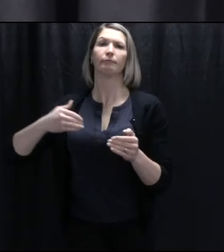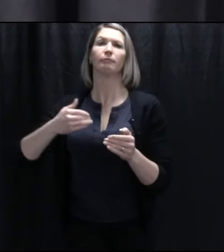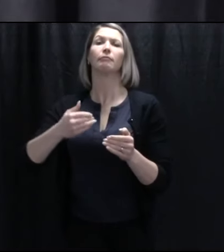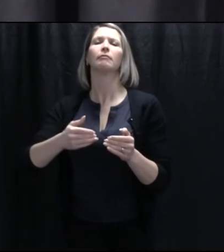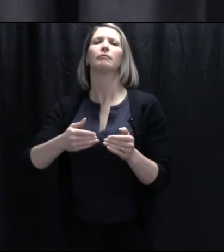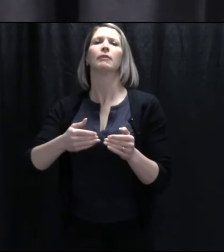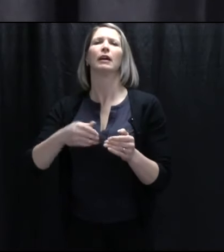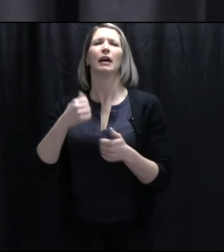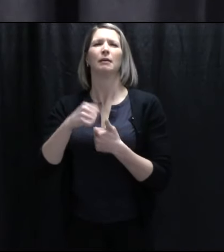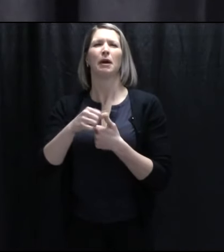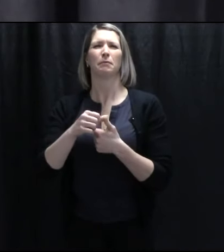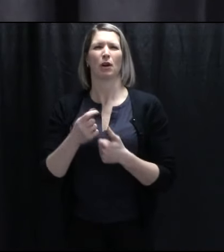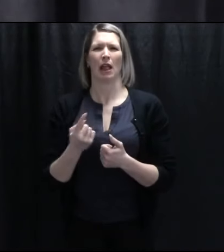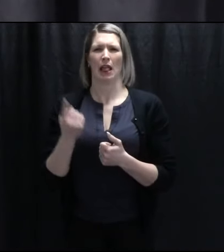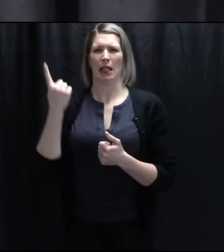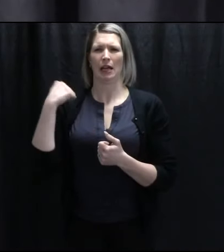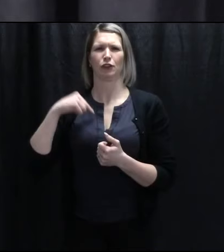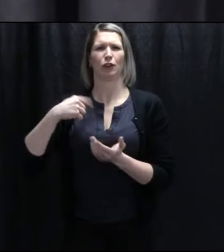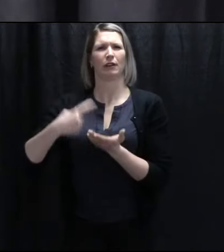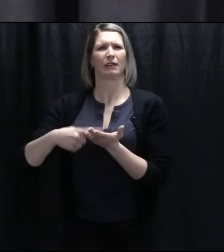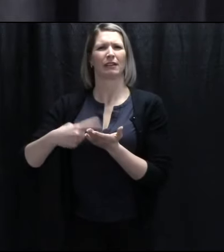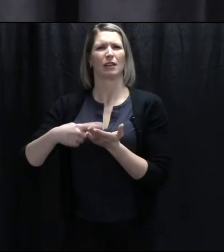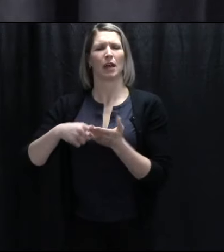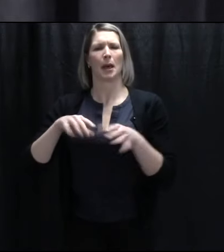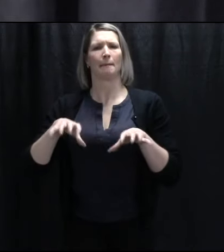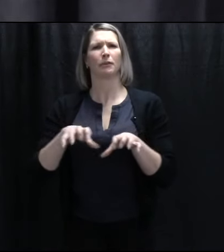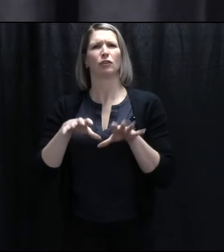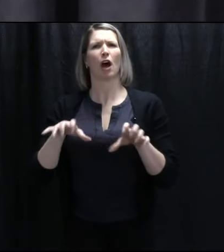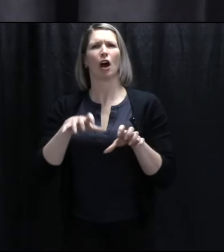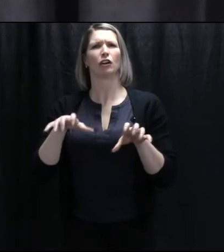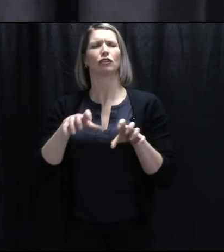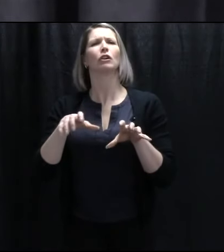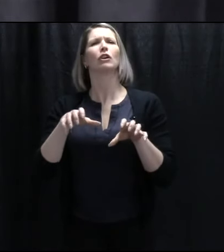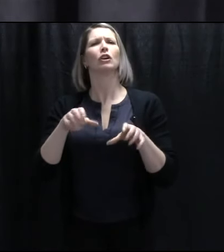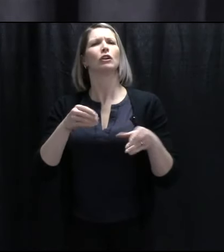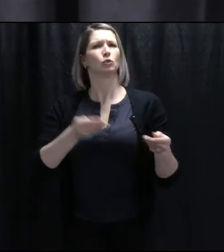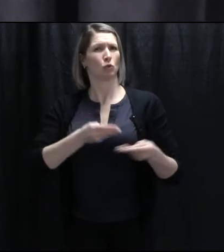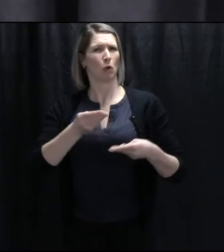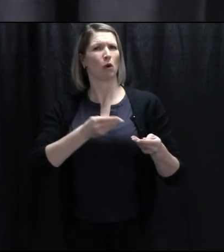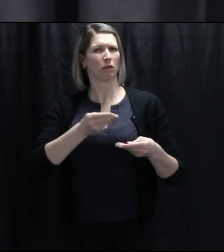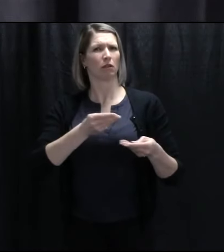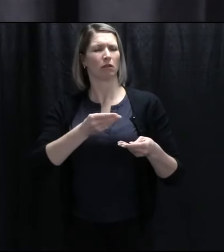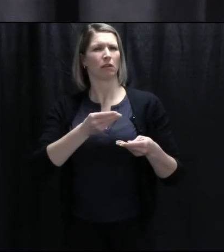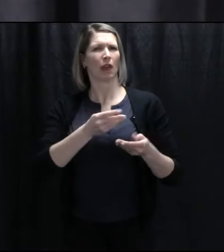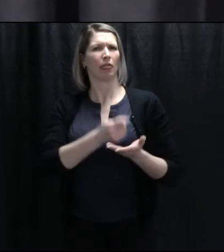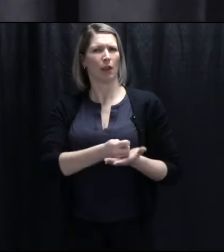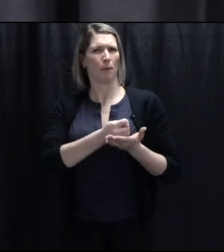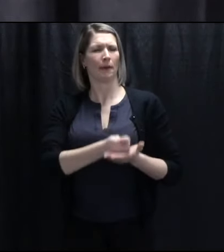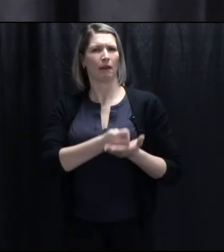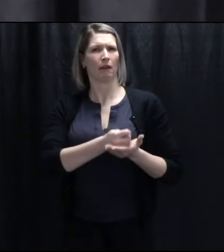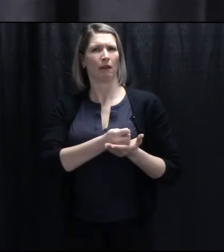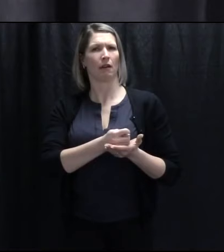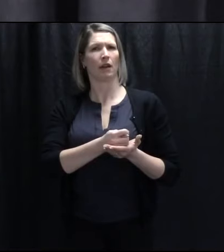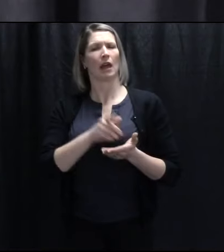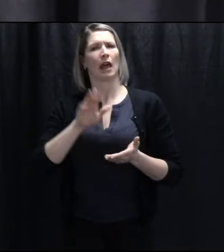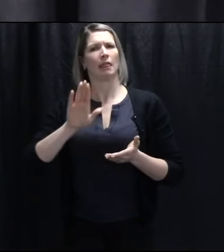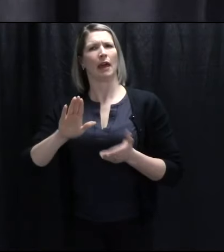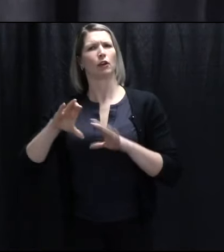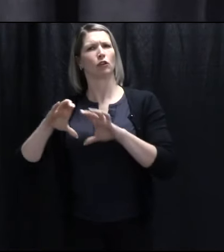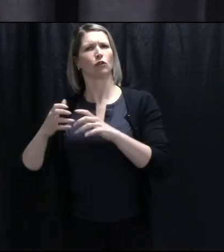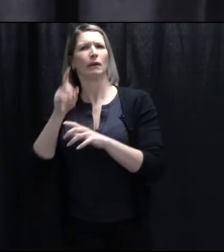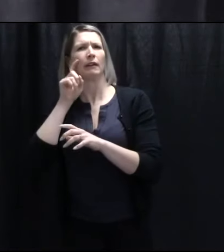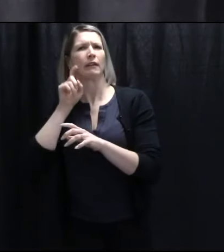issue around massage parlors in St. John's. The bottom line is that these individuals are in a unique position